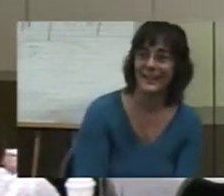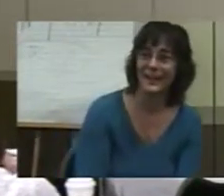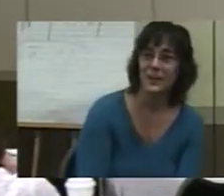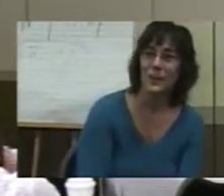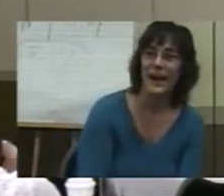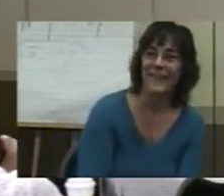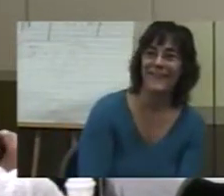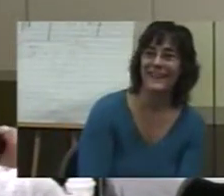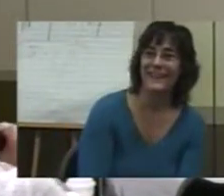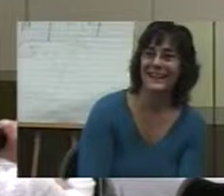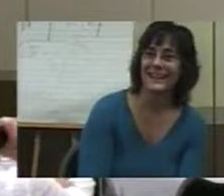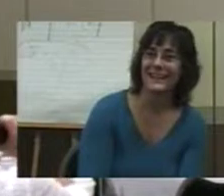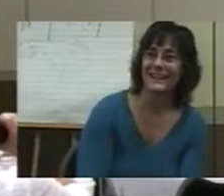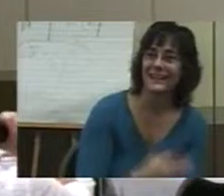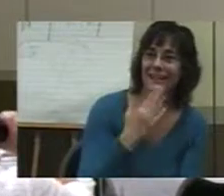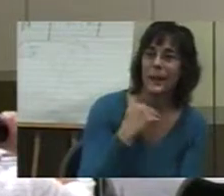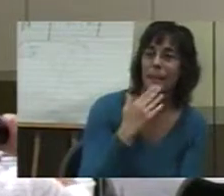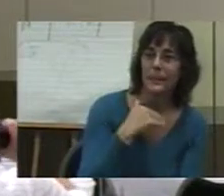sugar.